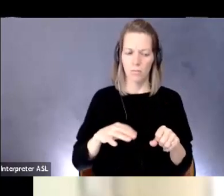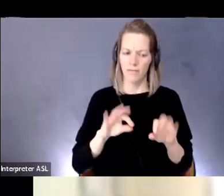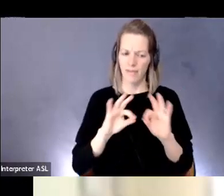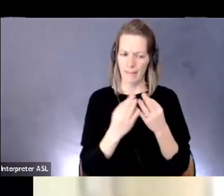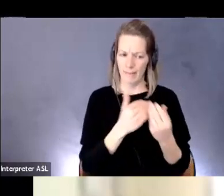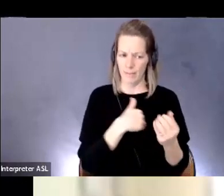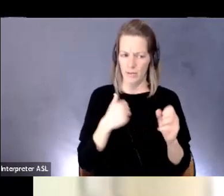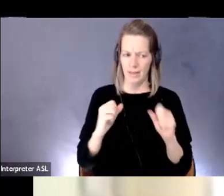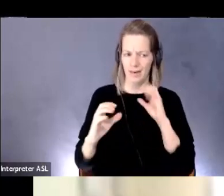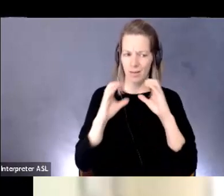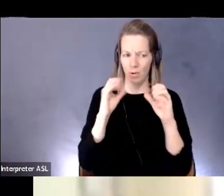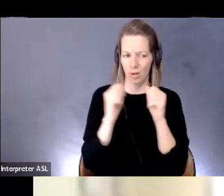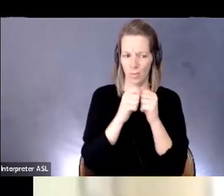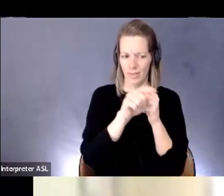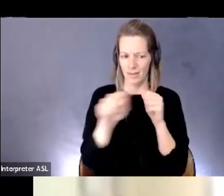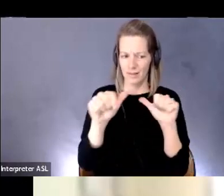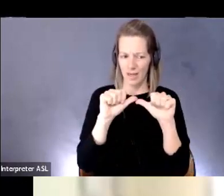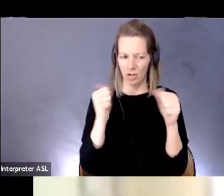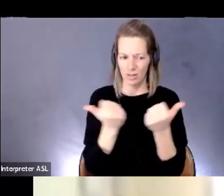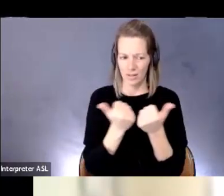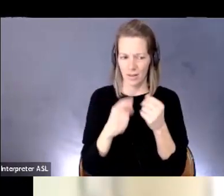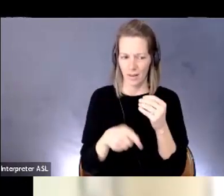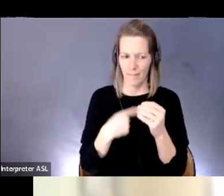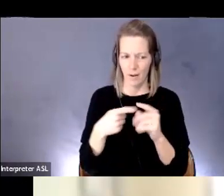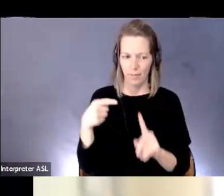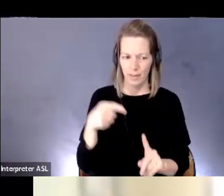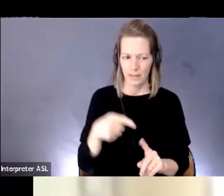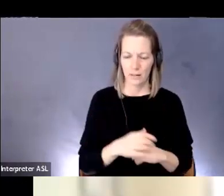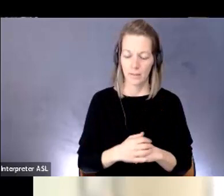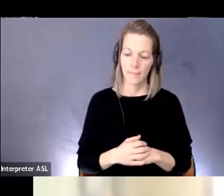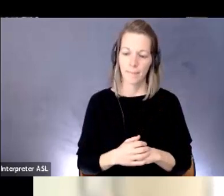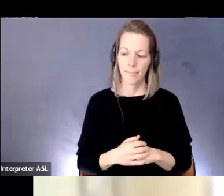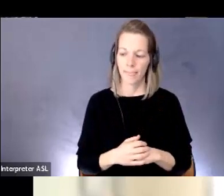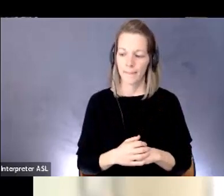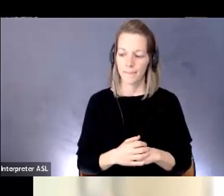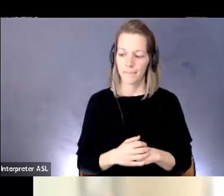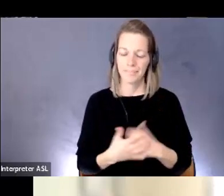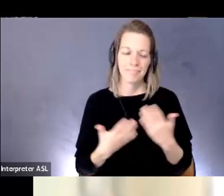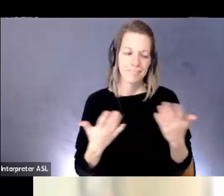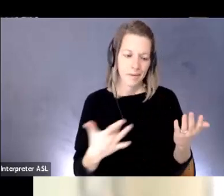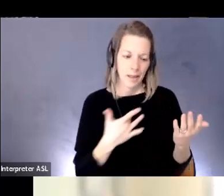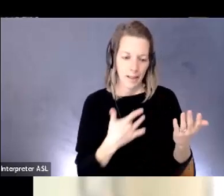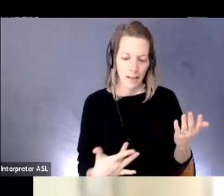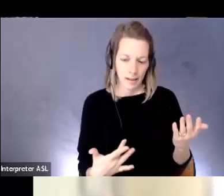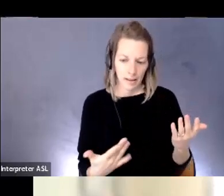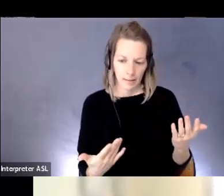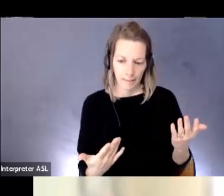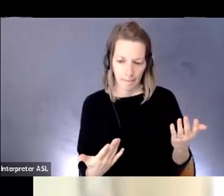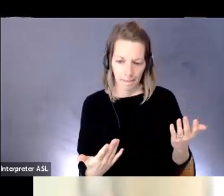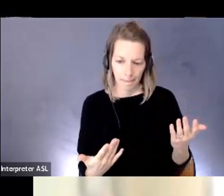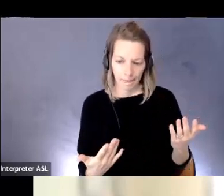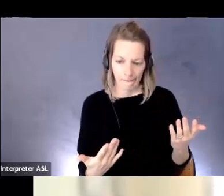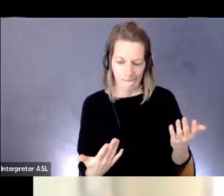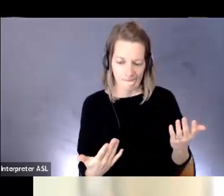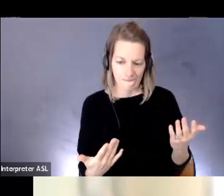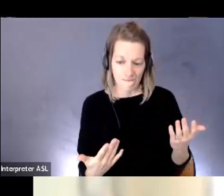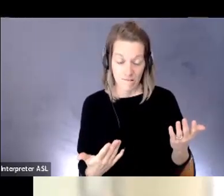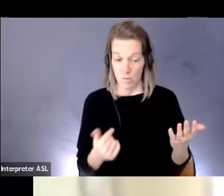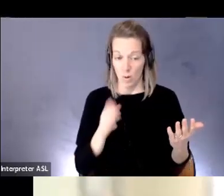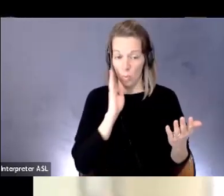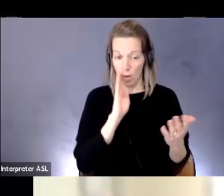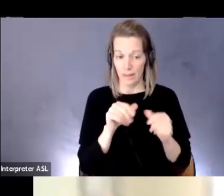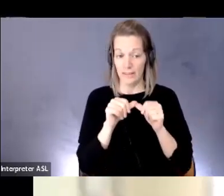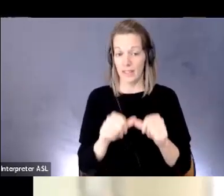can communicate to these agencies about this? It's likely we will